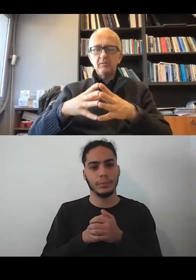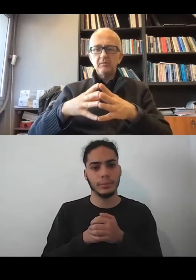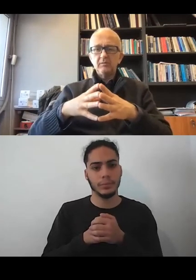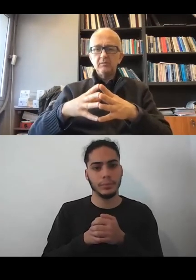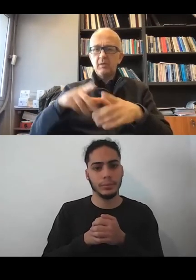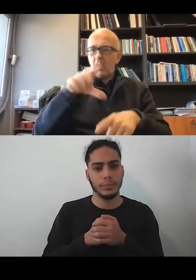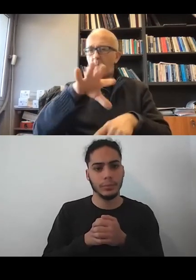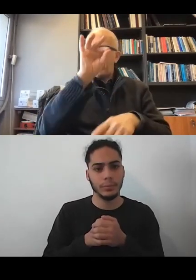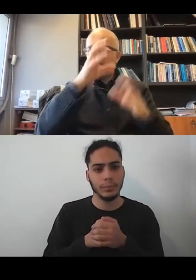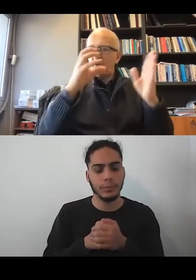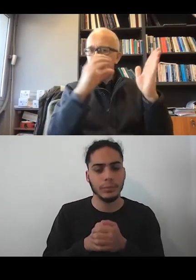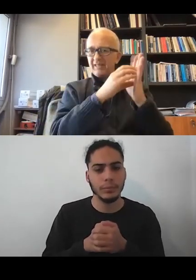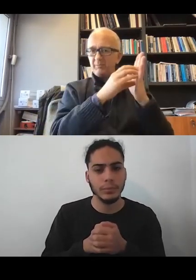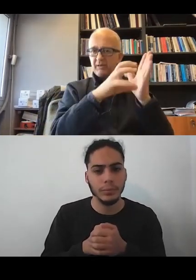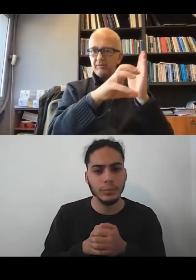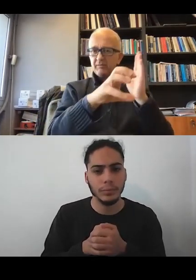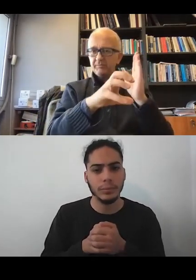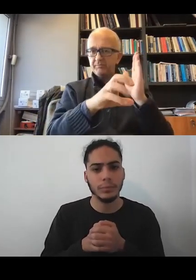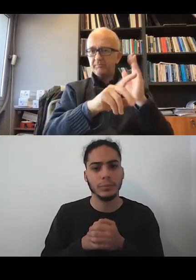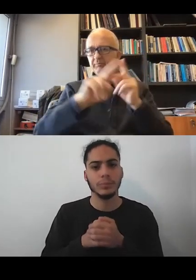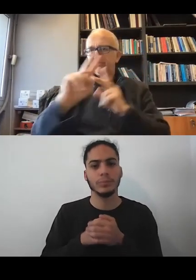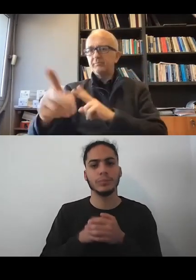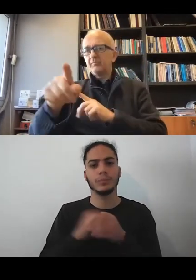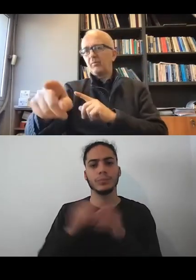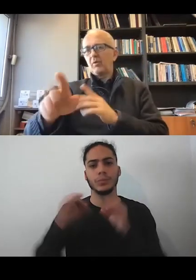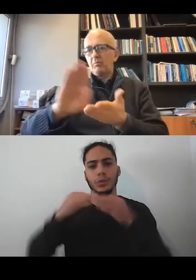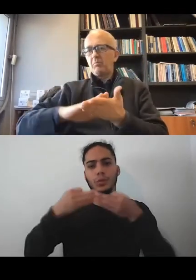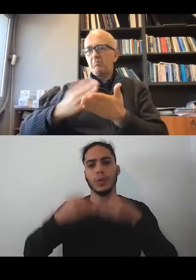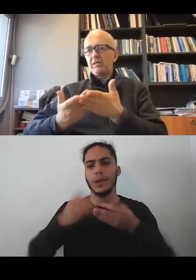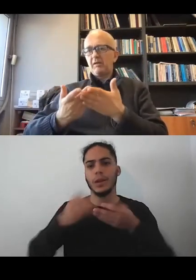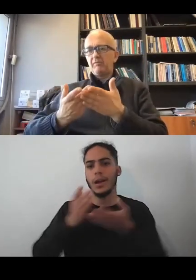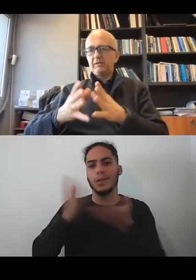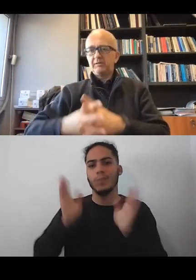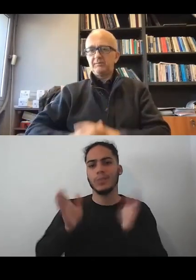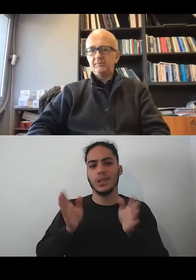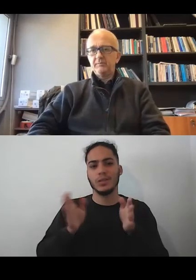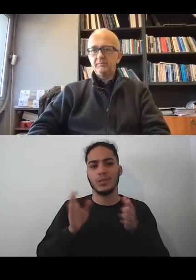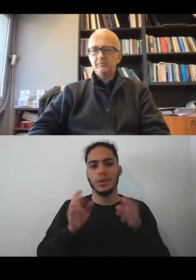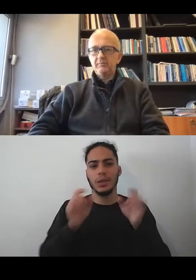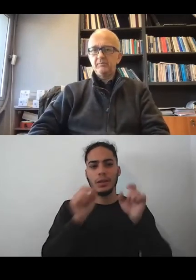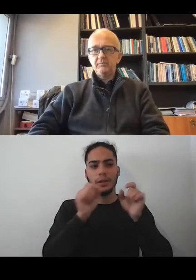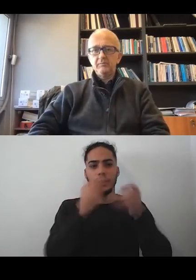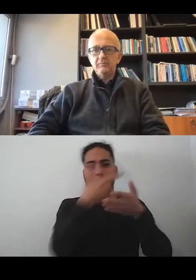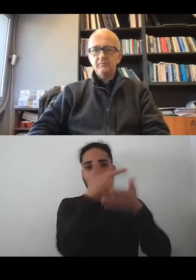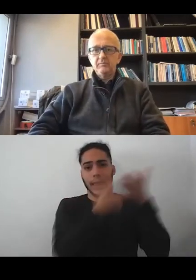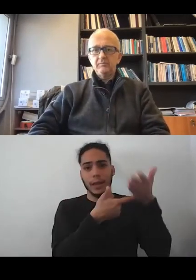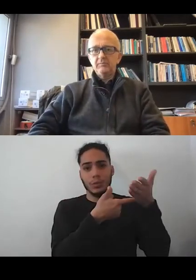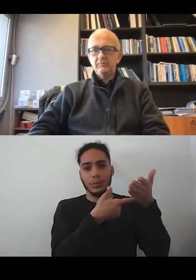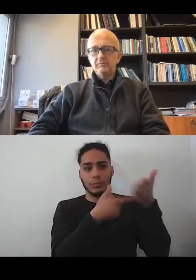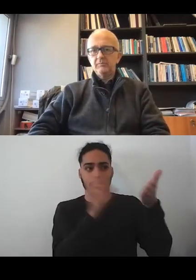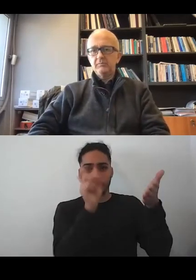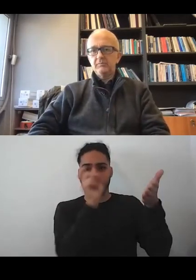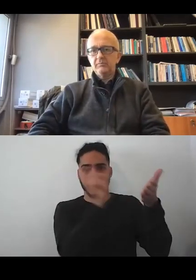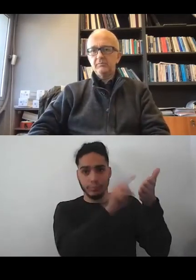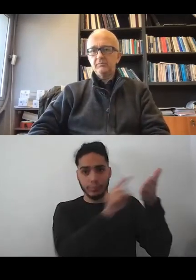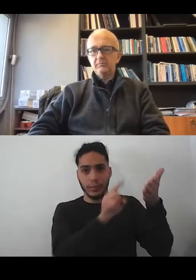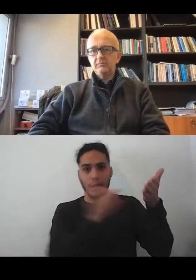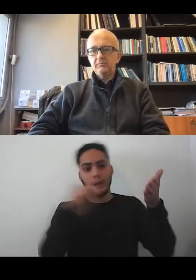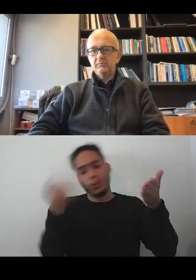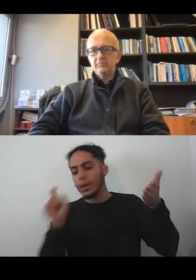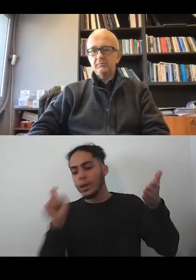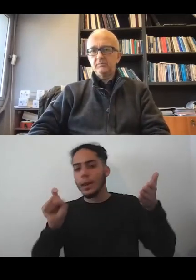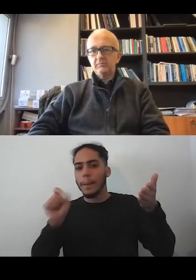the website, you just have to select the text, then press the play button, and he will translate